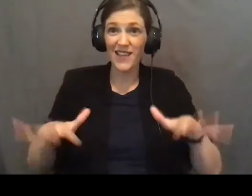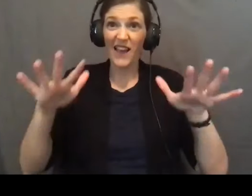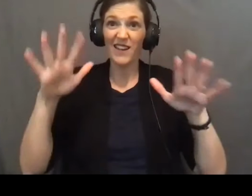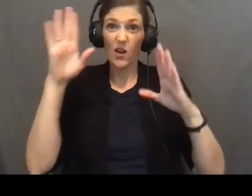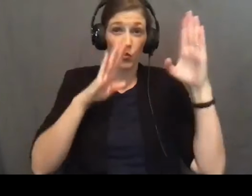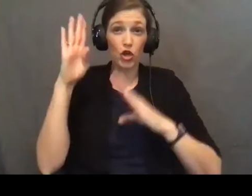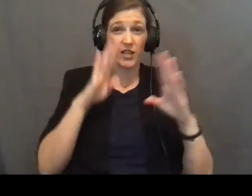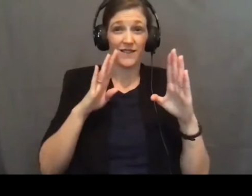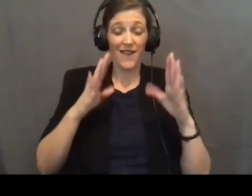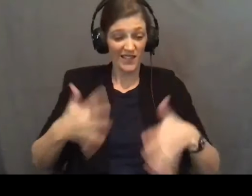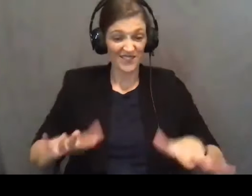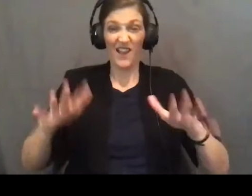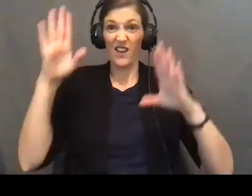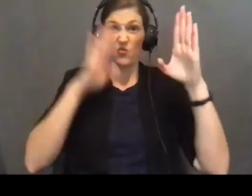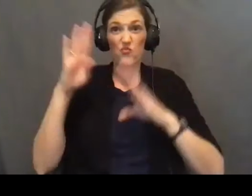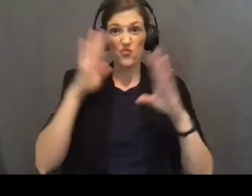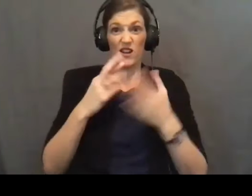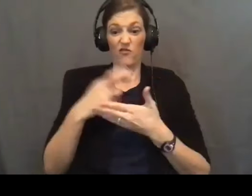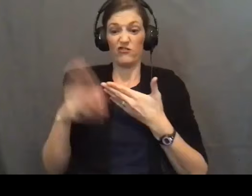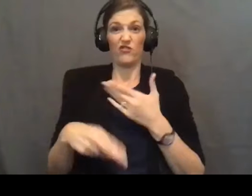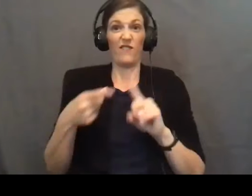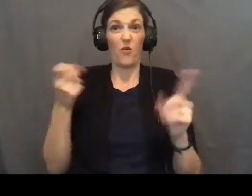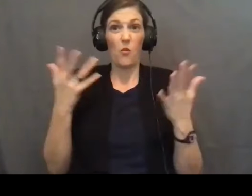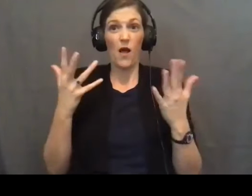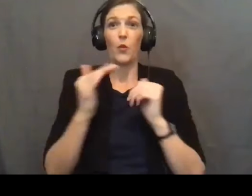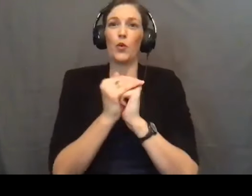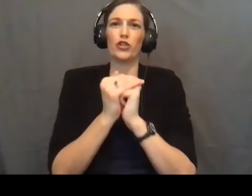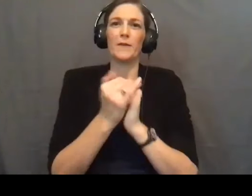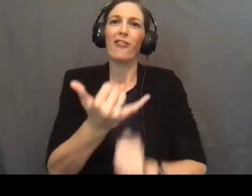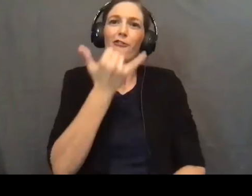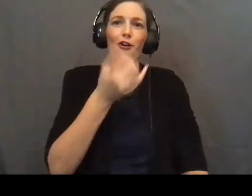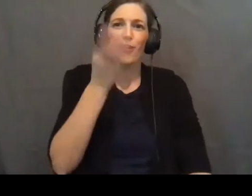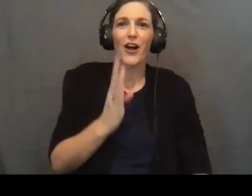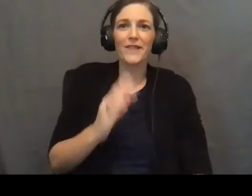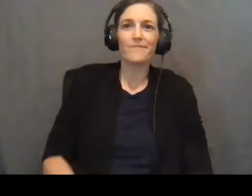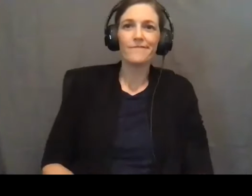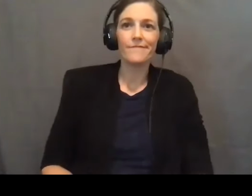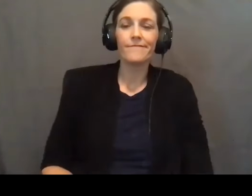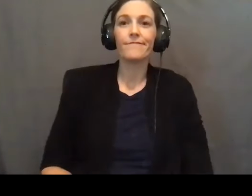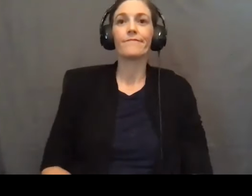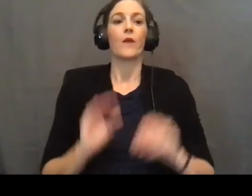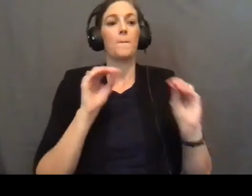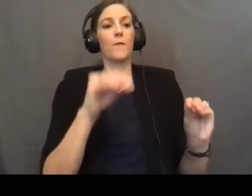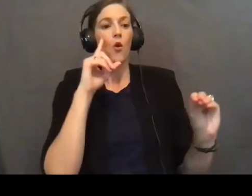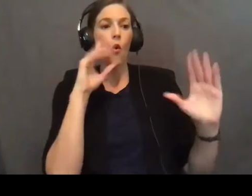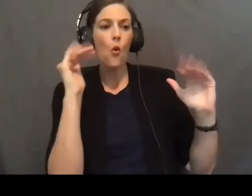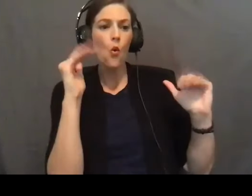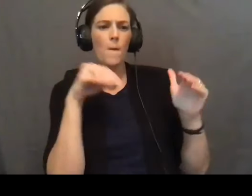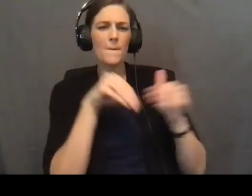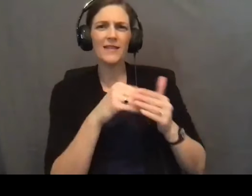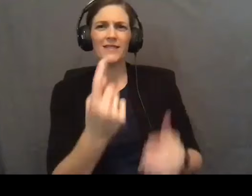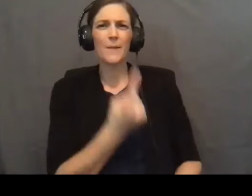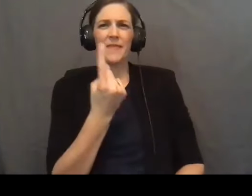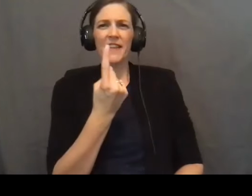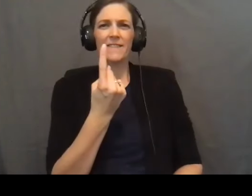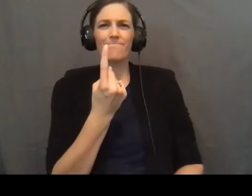Anxiety and worry that results from worshiping usually the wrong God. It's when we put our hopes in something that